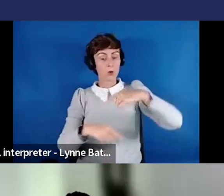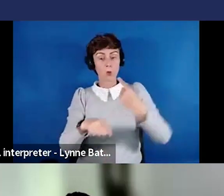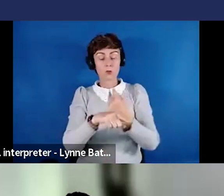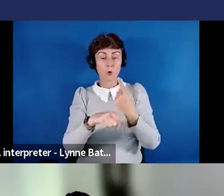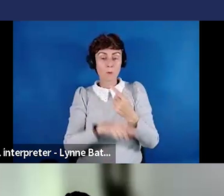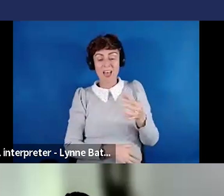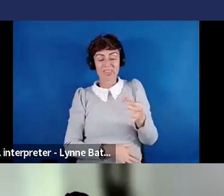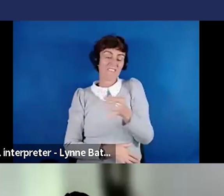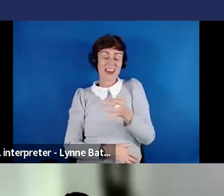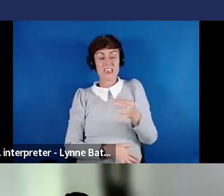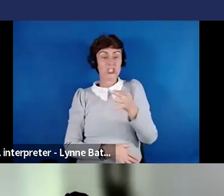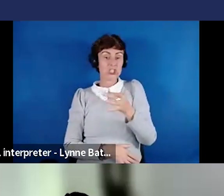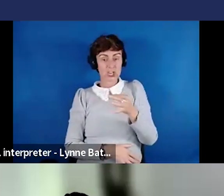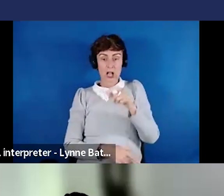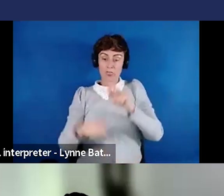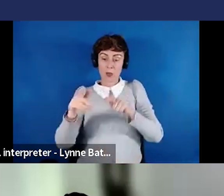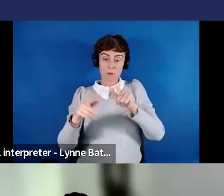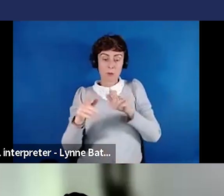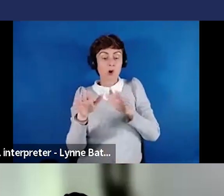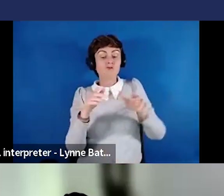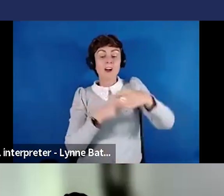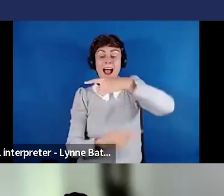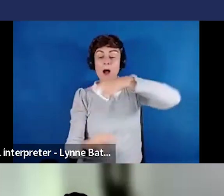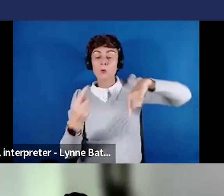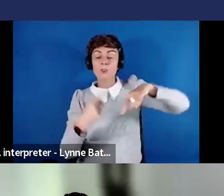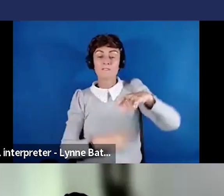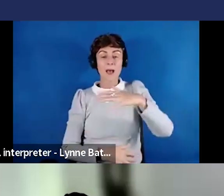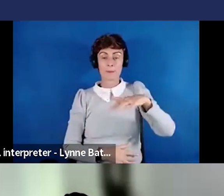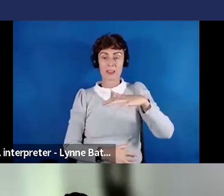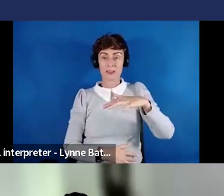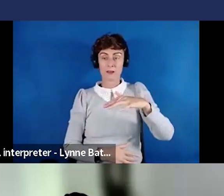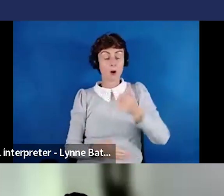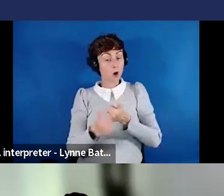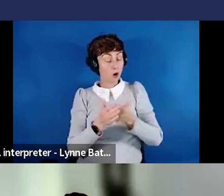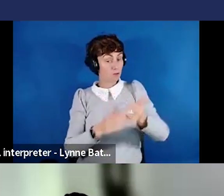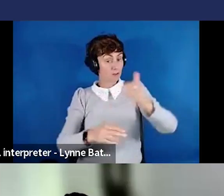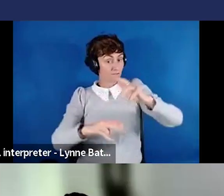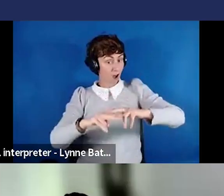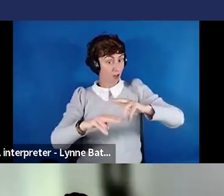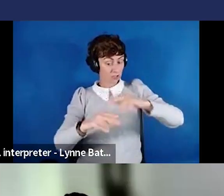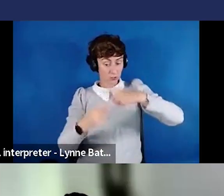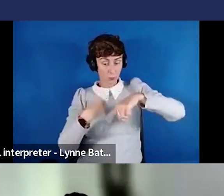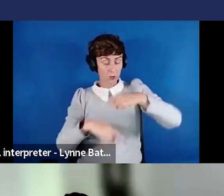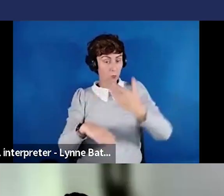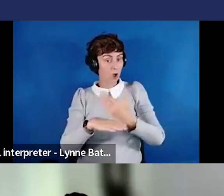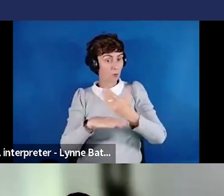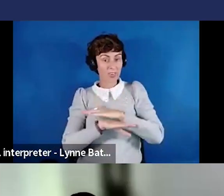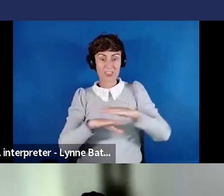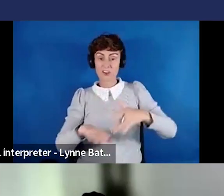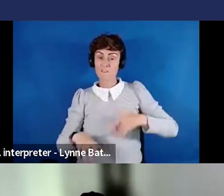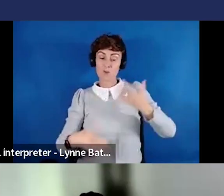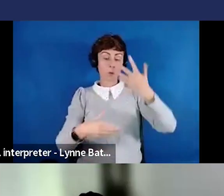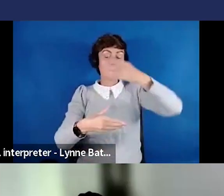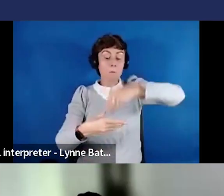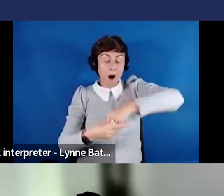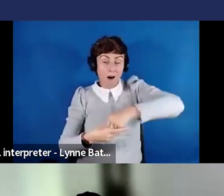village and the people around the family, and often the dads that we work with, they don't feel part of that village.